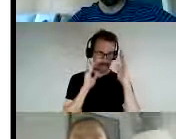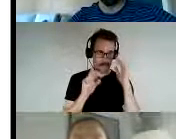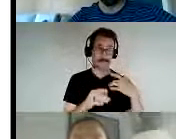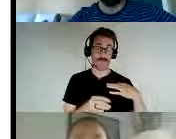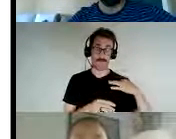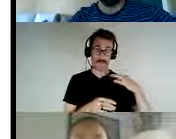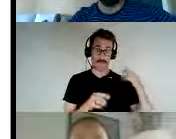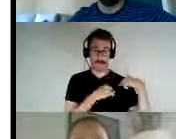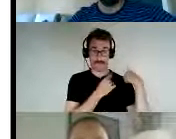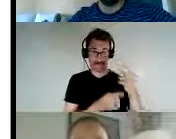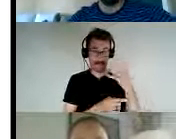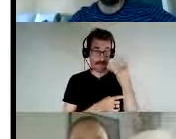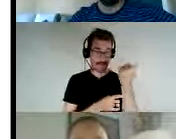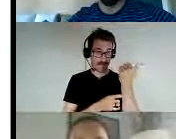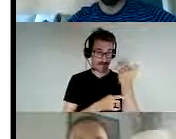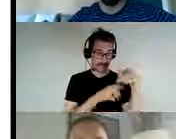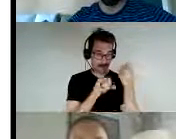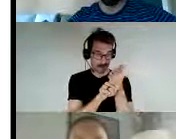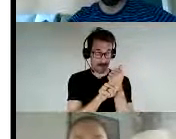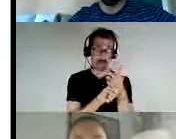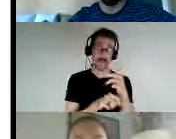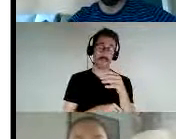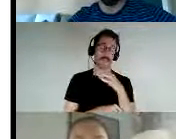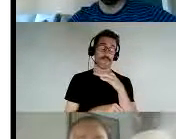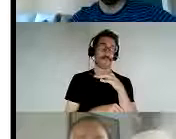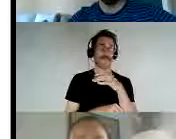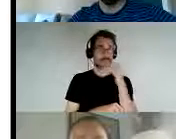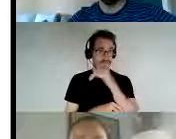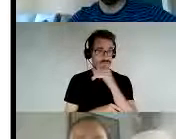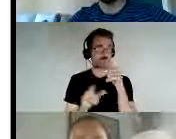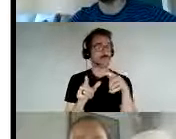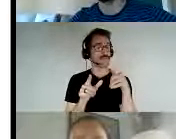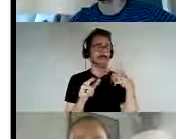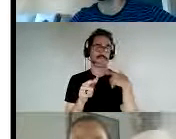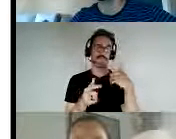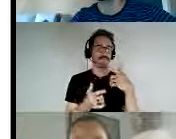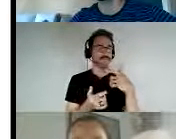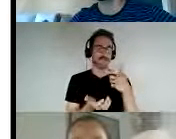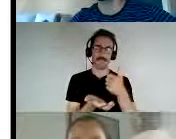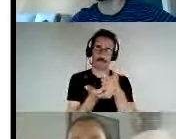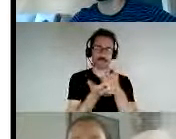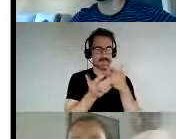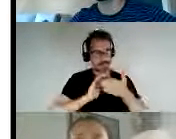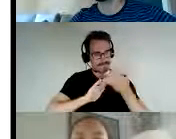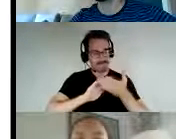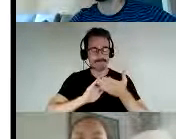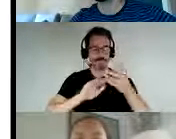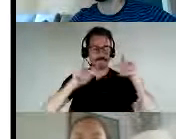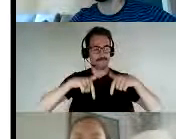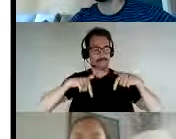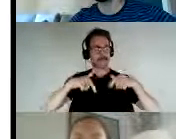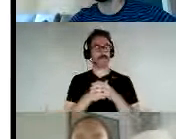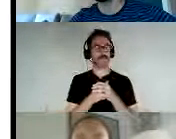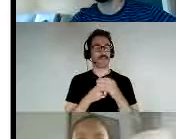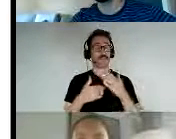more than 15 years now, 15 years. And you know that you helped get this thing off the ground, so thank you. My name is